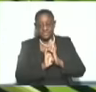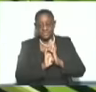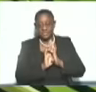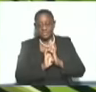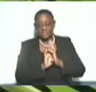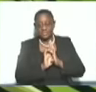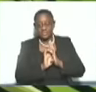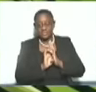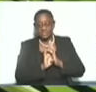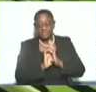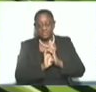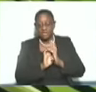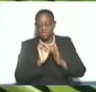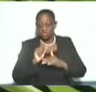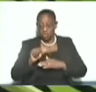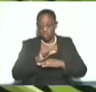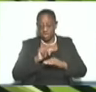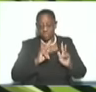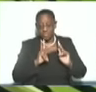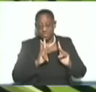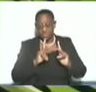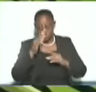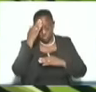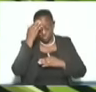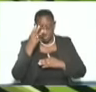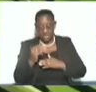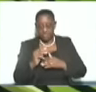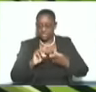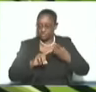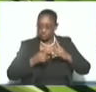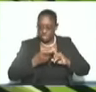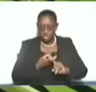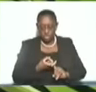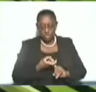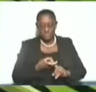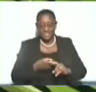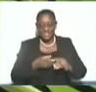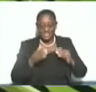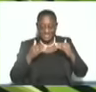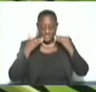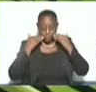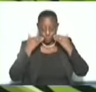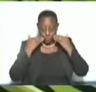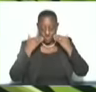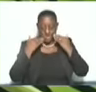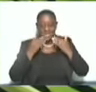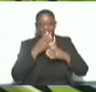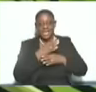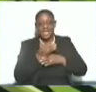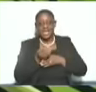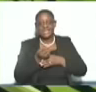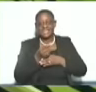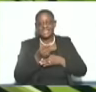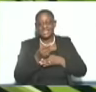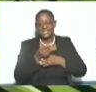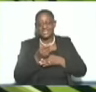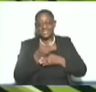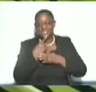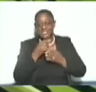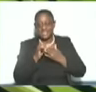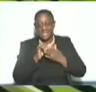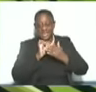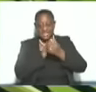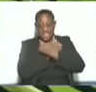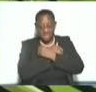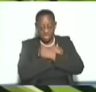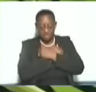for those of us who knew him, his friendship, his camaraderie, his humor, and frequent self-deprecation, and his